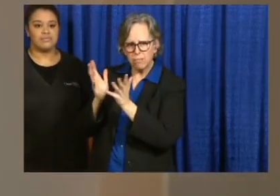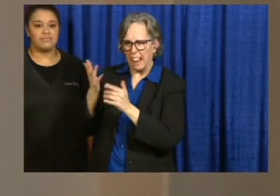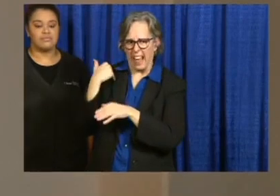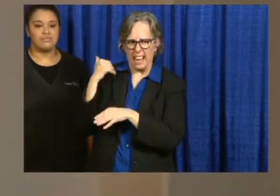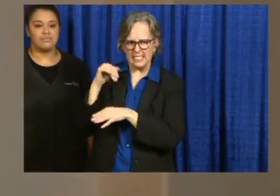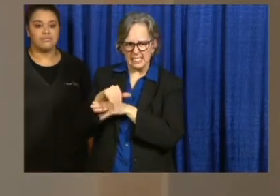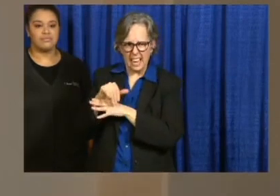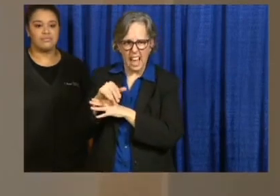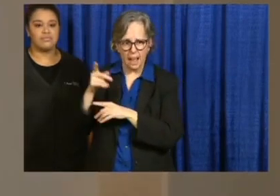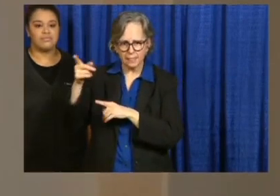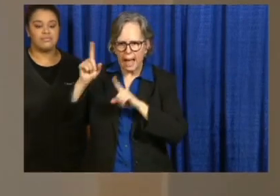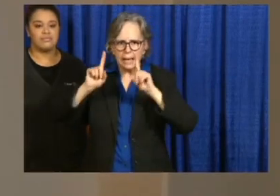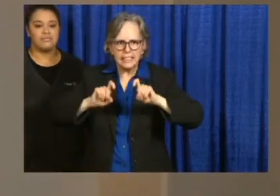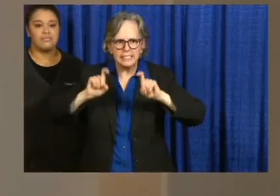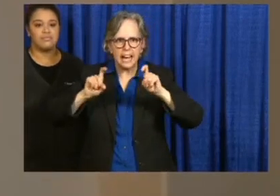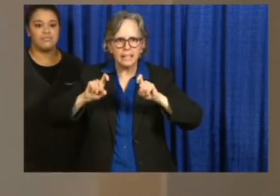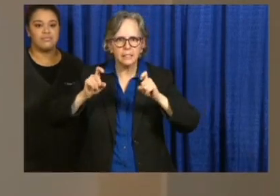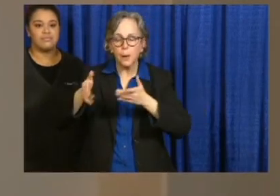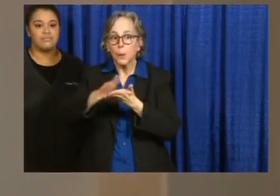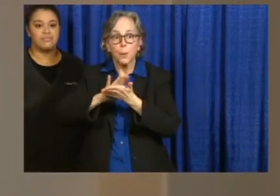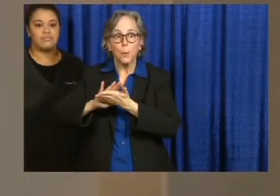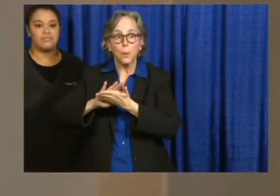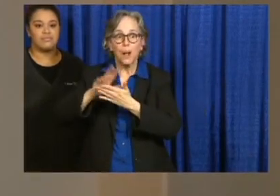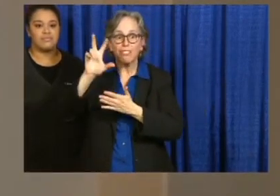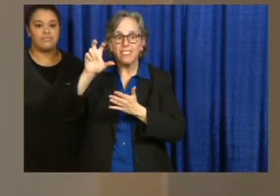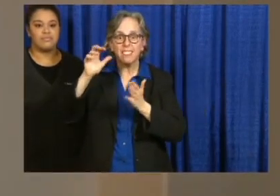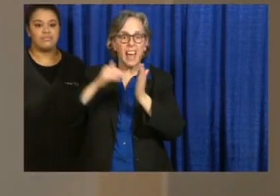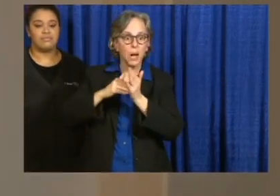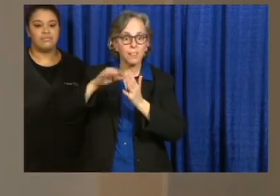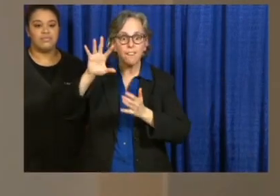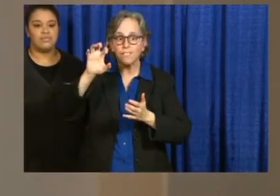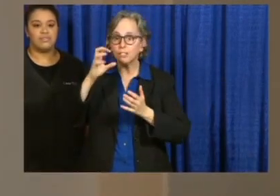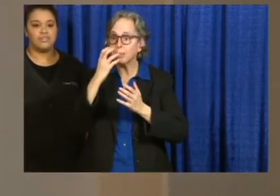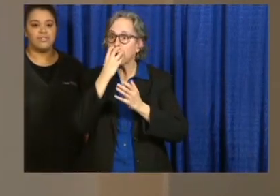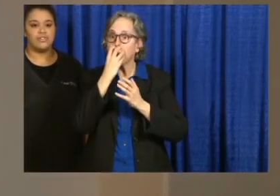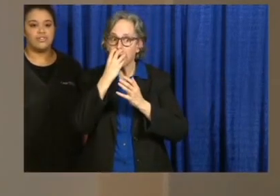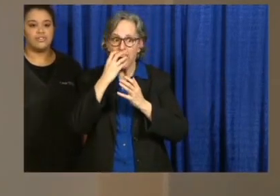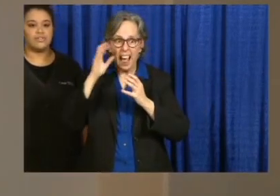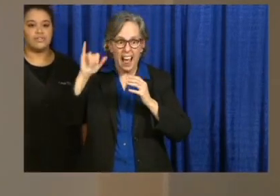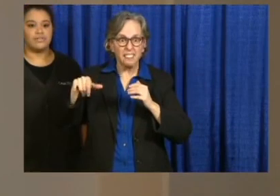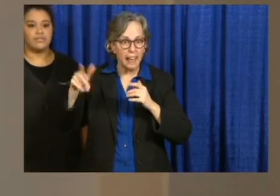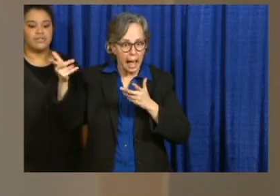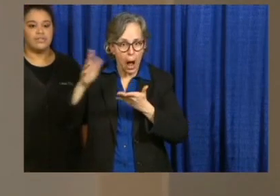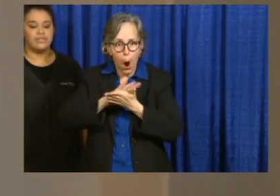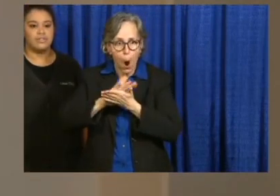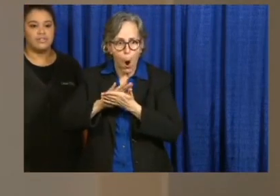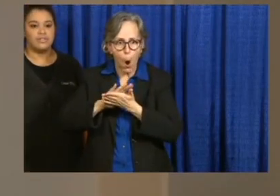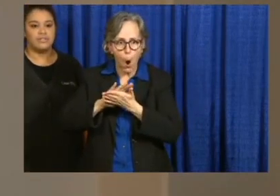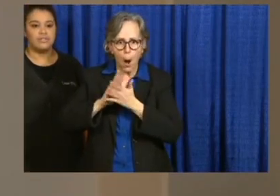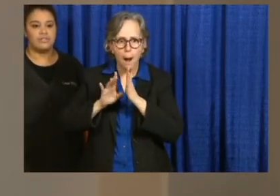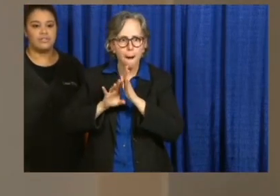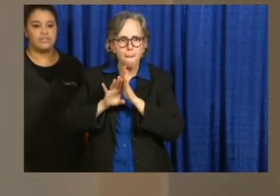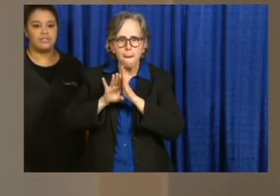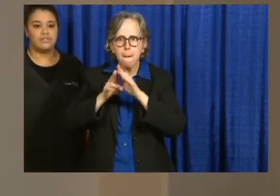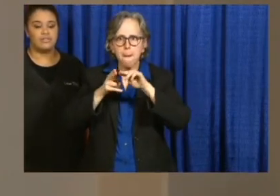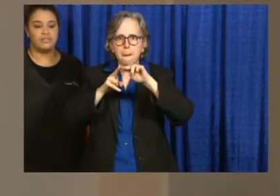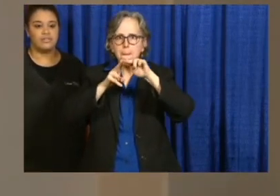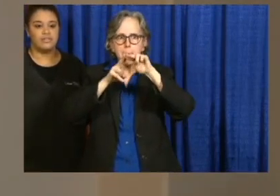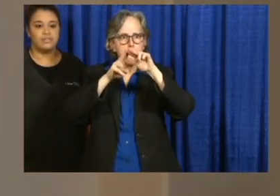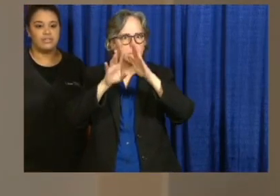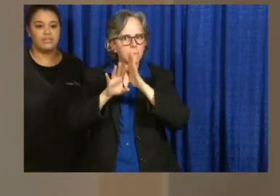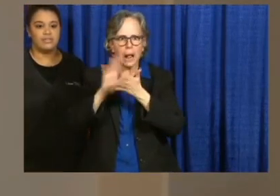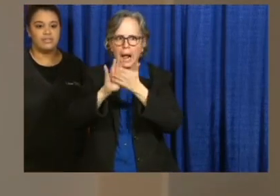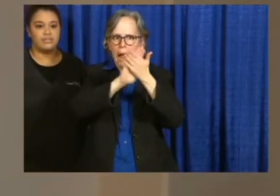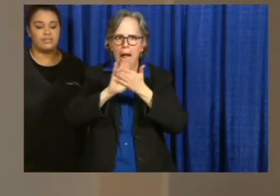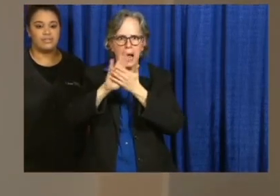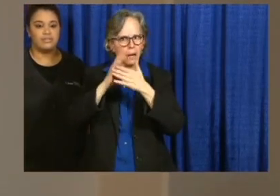are ramping up as they get the masks in from the hospitals. You will continue to see that ramp up, which is a big,